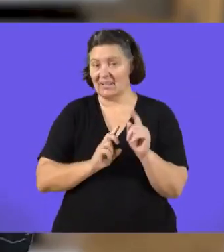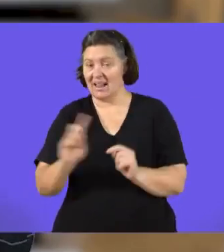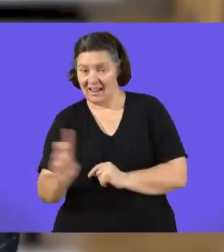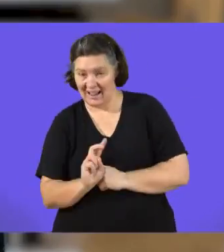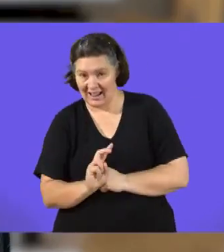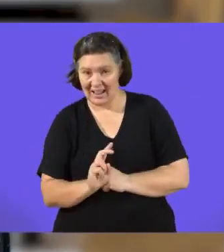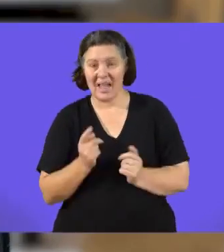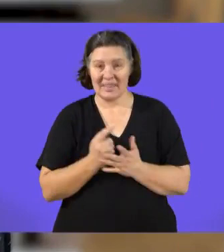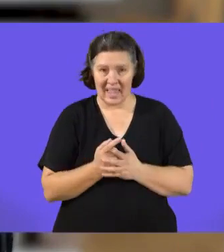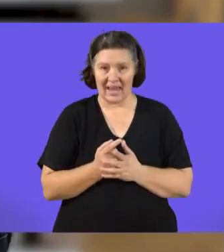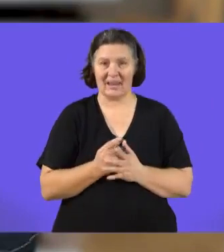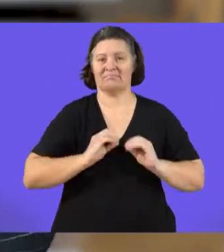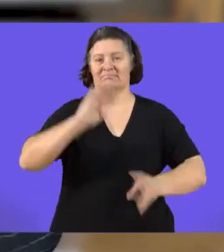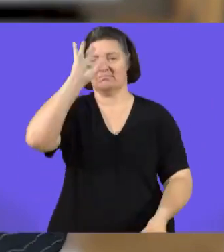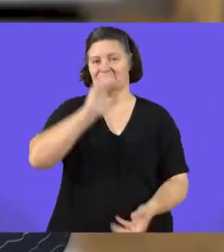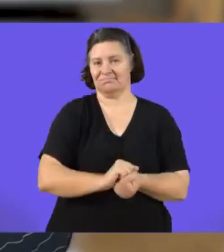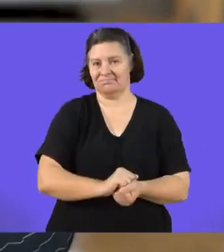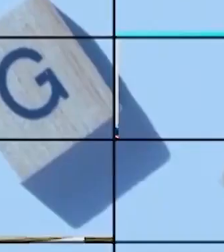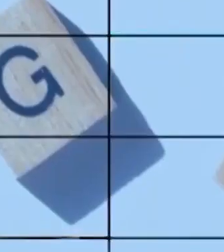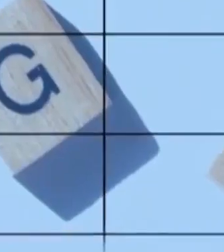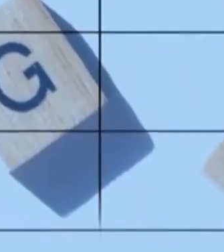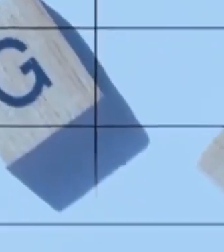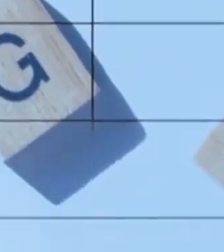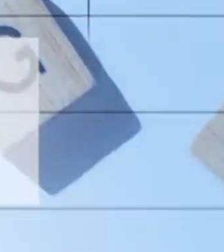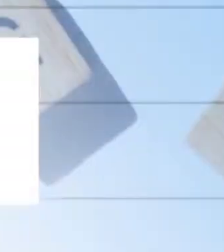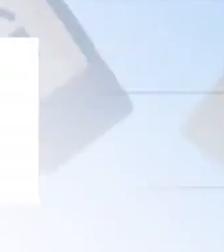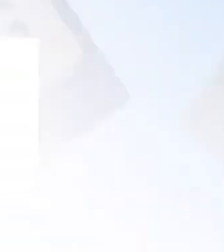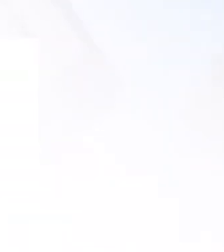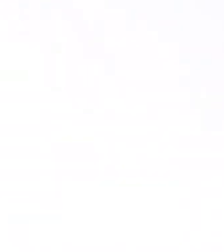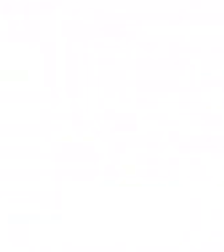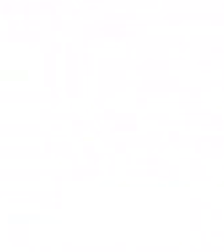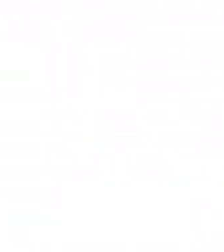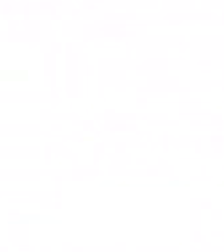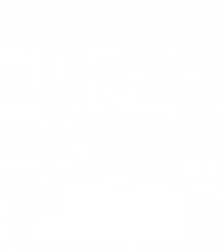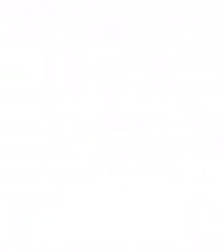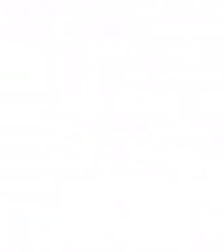the break, we'll have this whole lesson up. See you now.